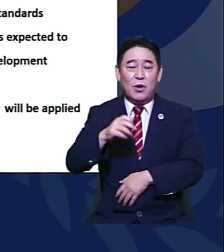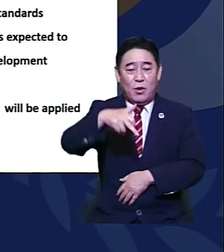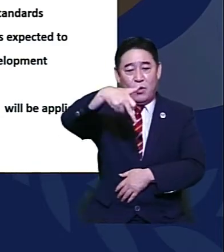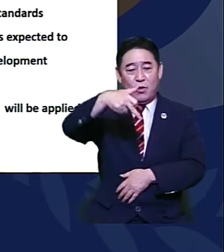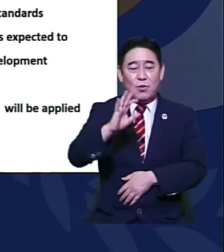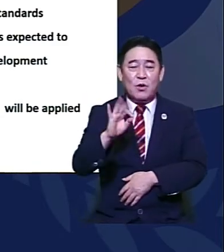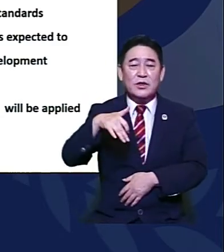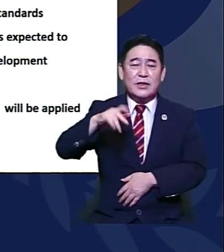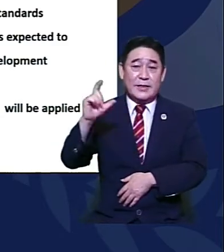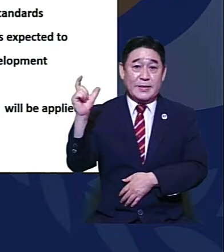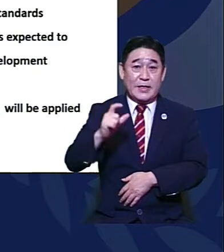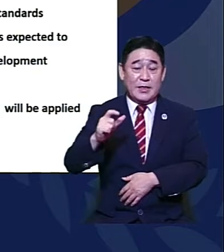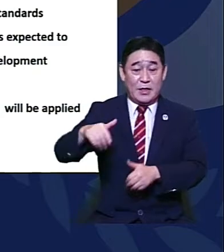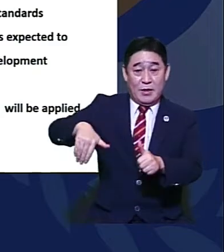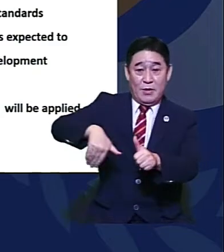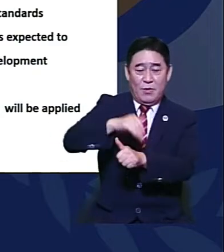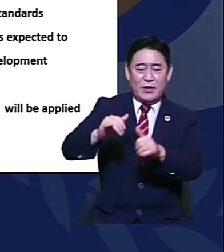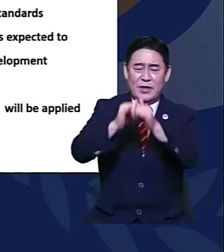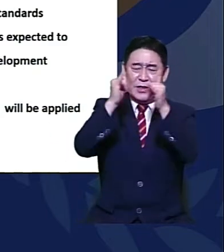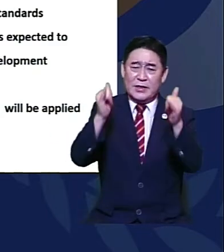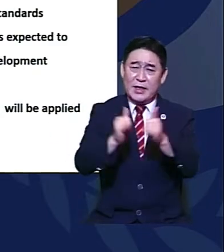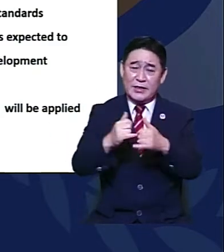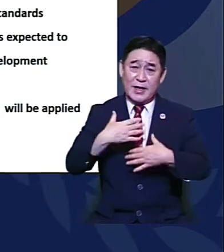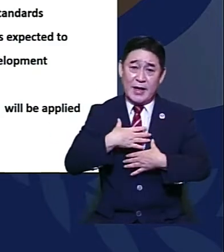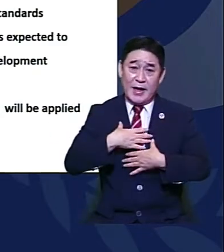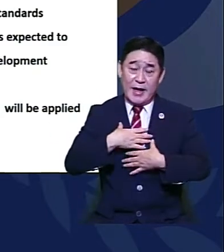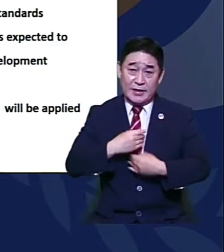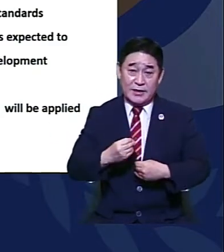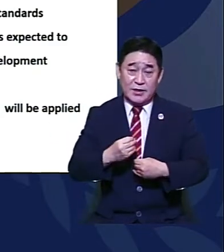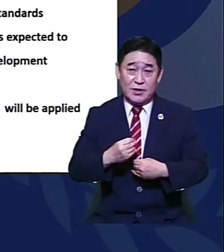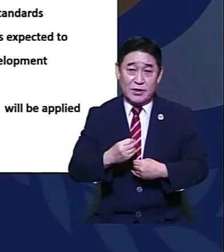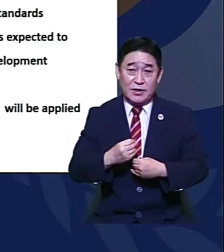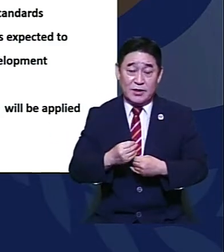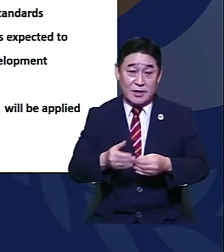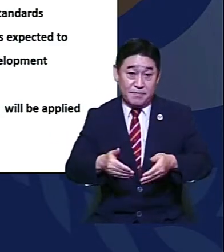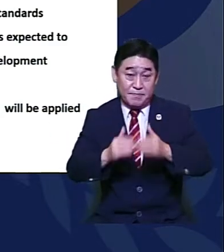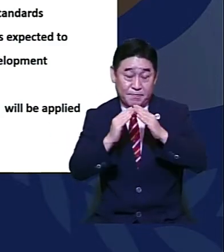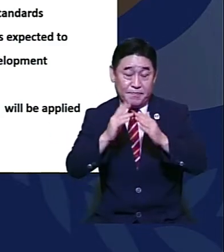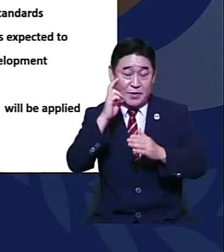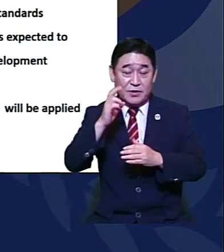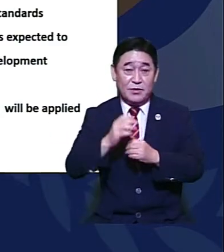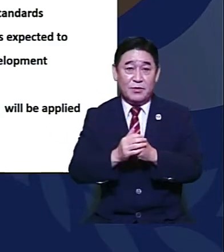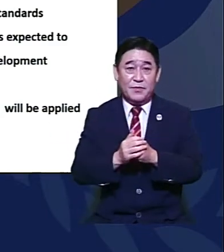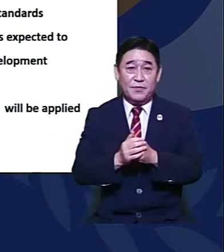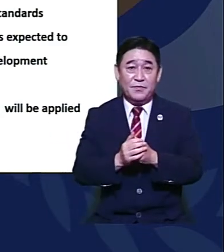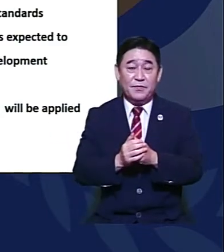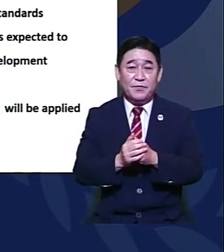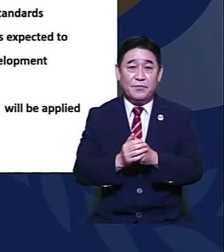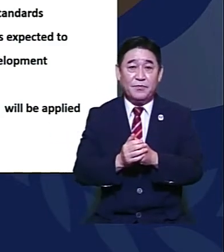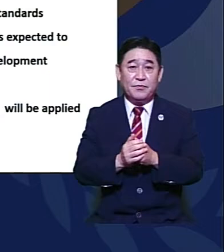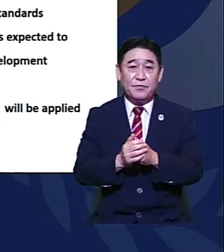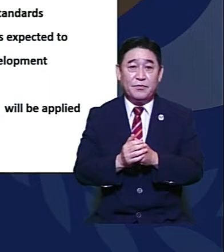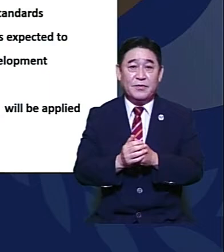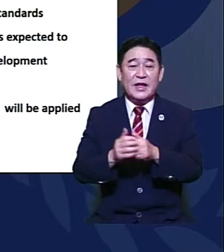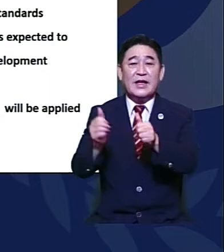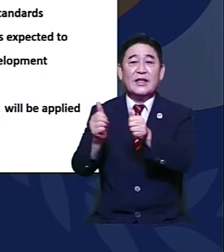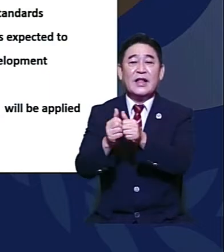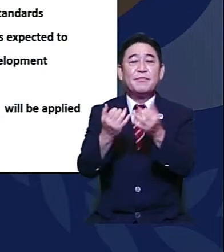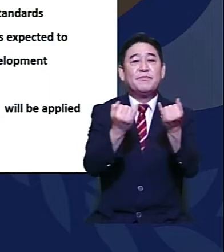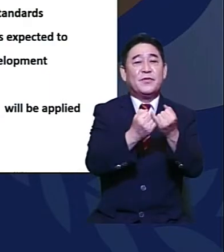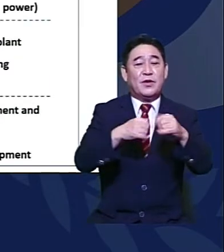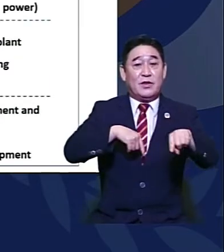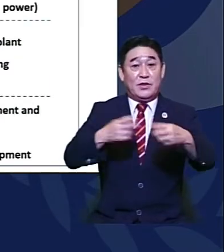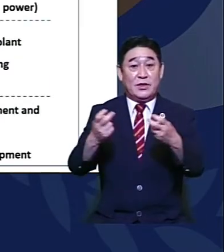social safeguard, and gender policy will be applied to future KOICA projects.